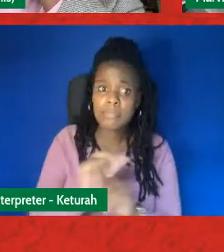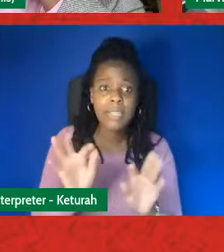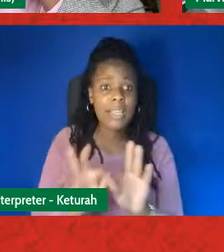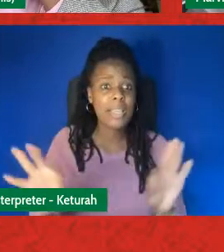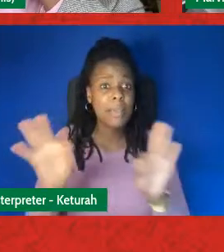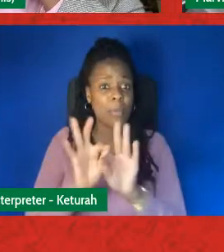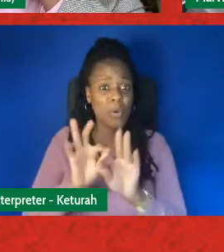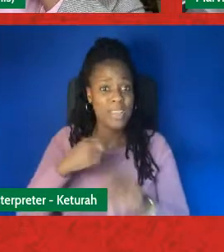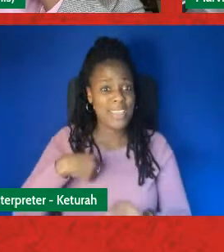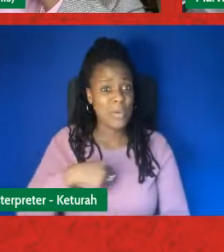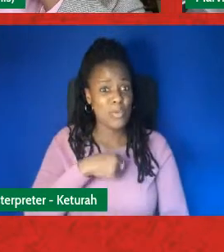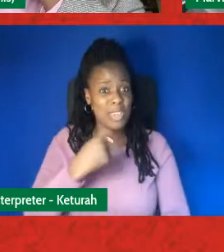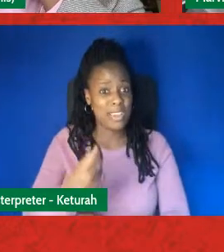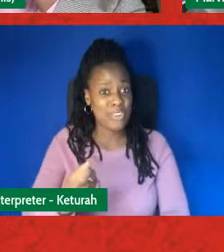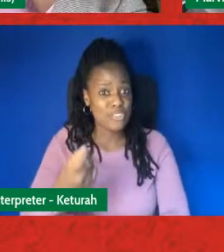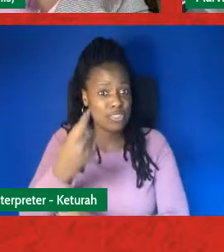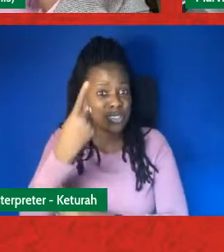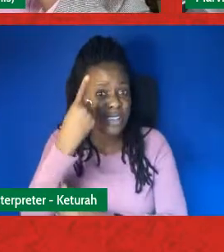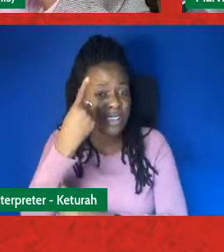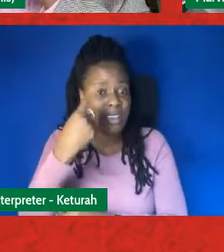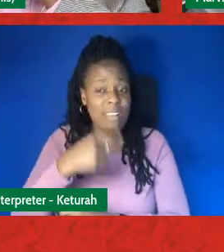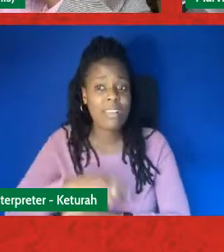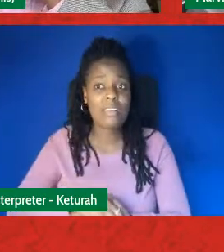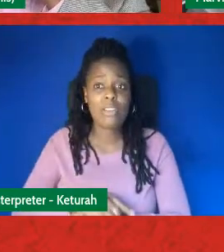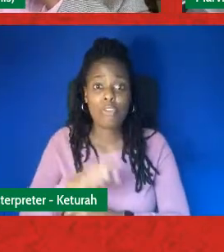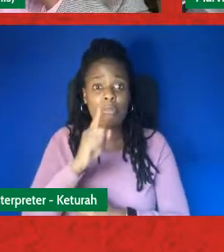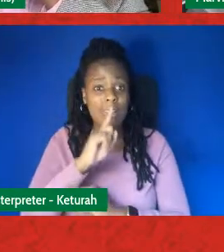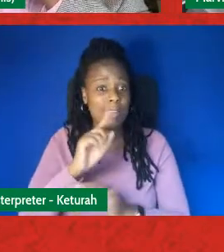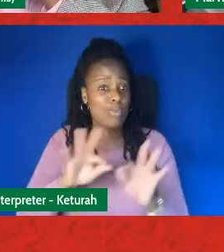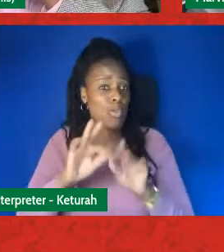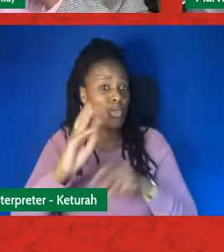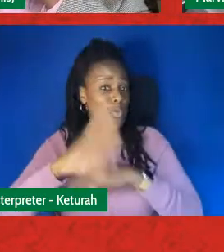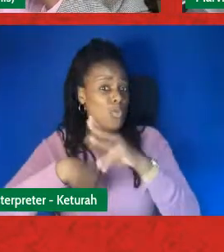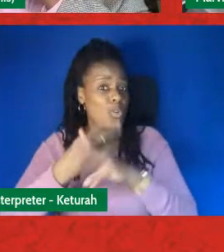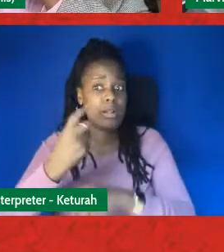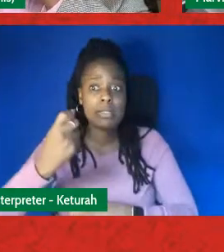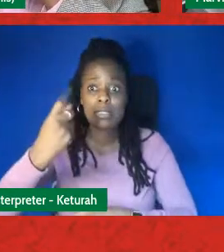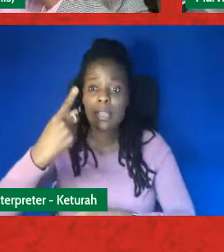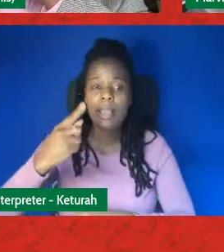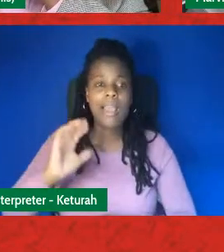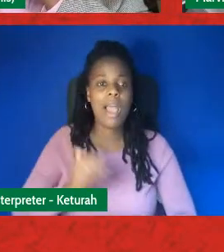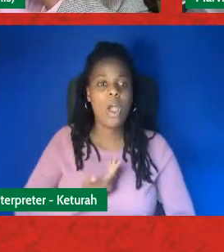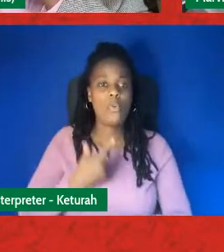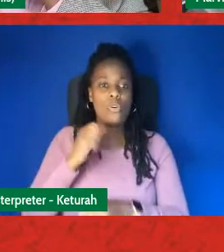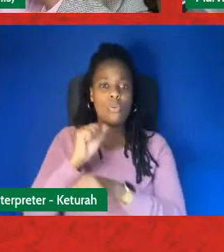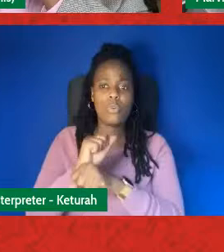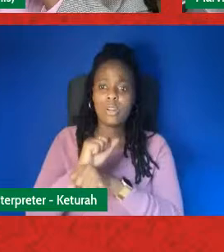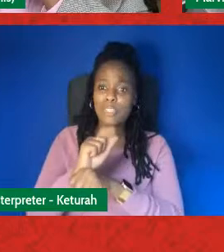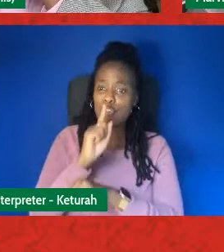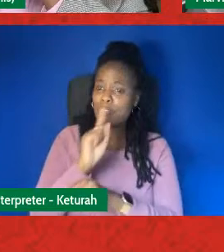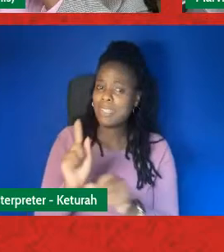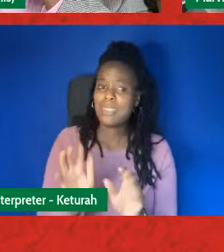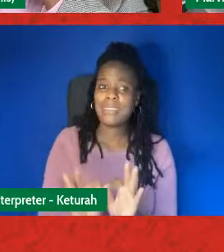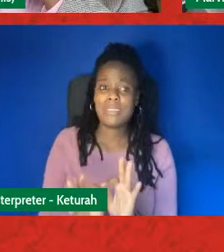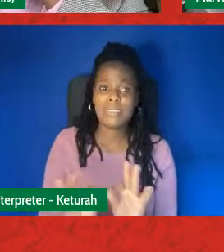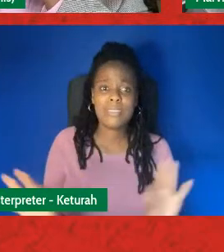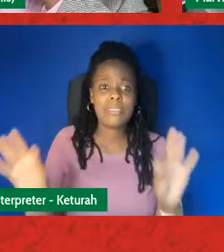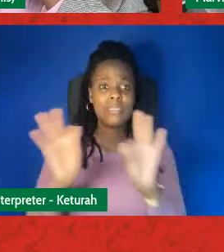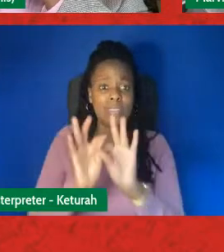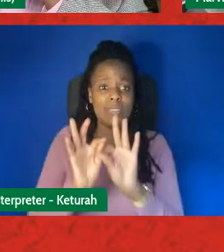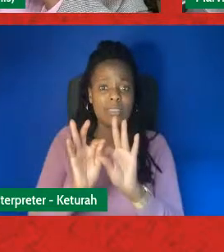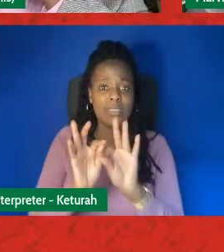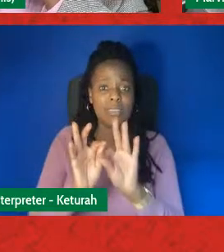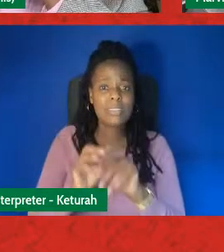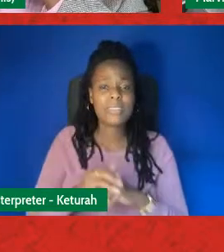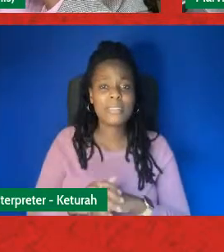to understand, or help the world to understand, you know, why we do the work that we do and the importance and the legacies and, you know,